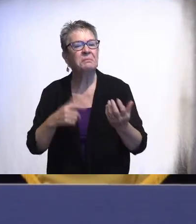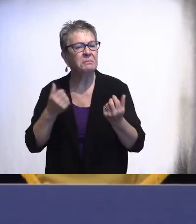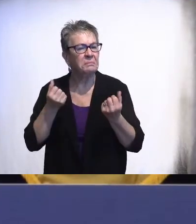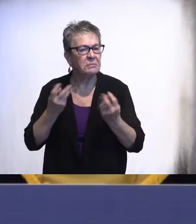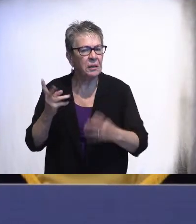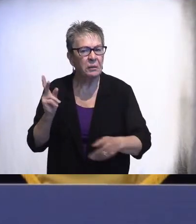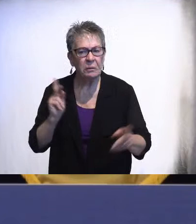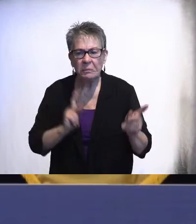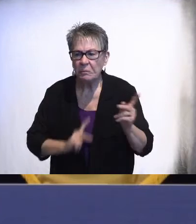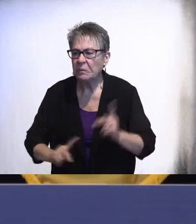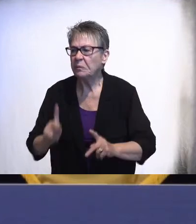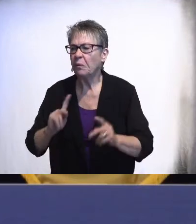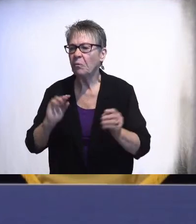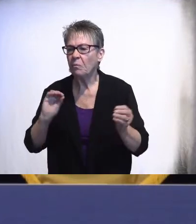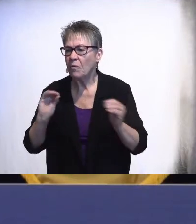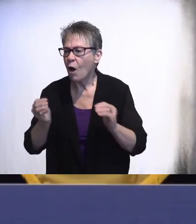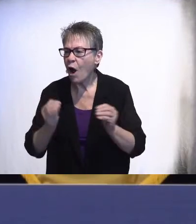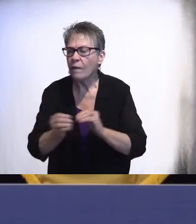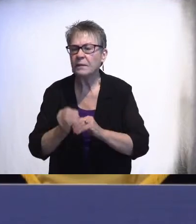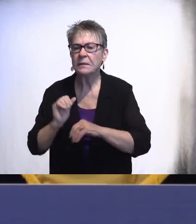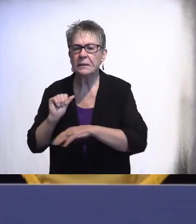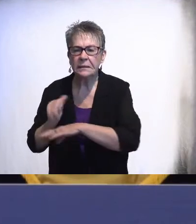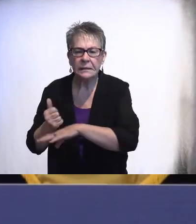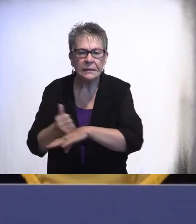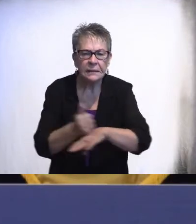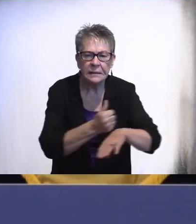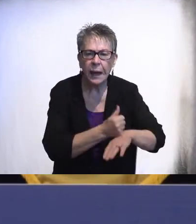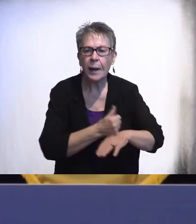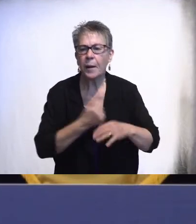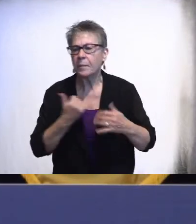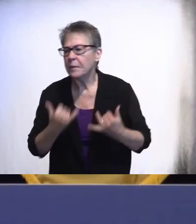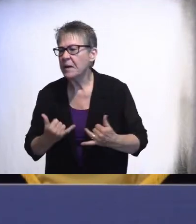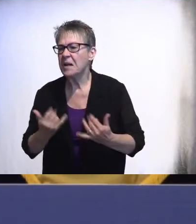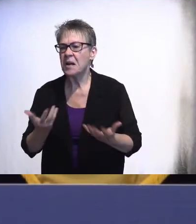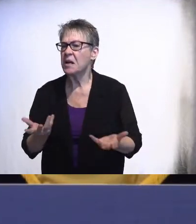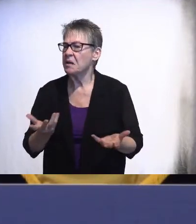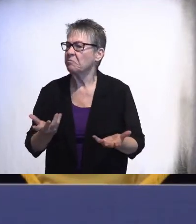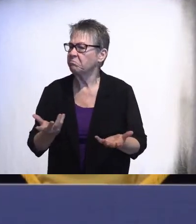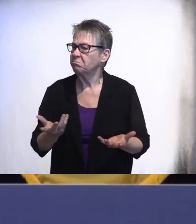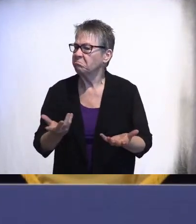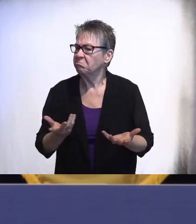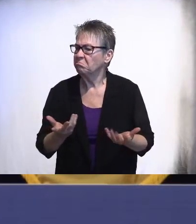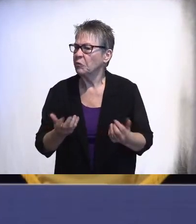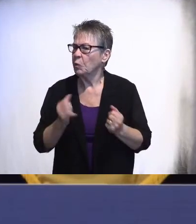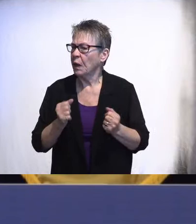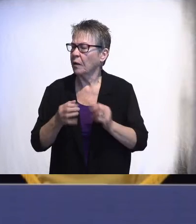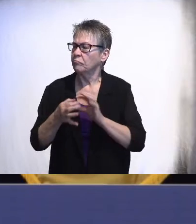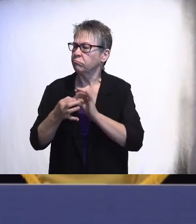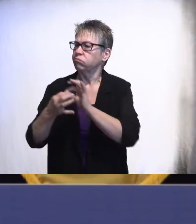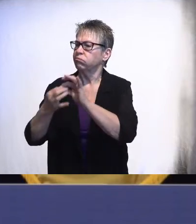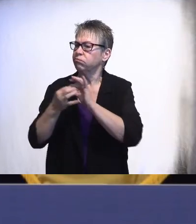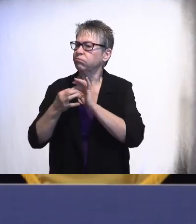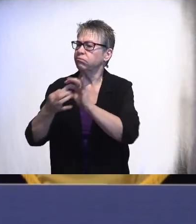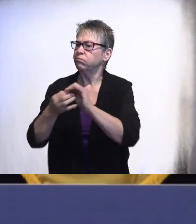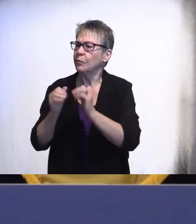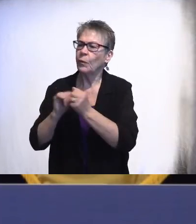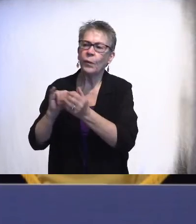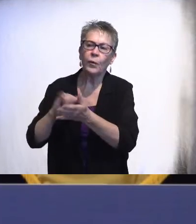in New Jersey of the big Wall Street firms, and that's allowed us to piggyback off of that. No news on the budget other